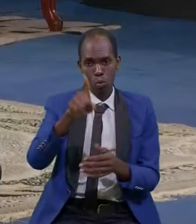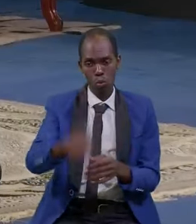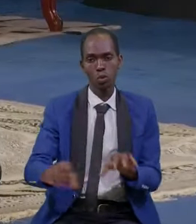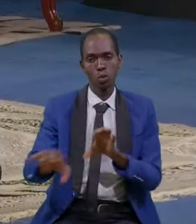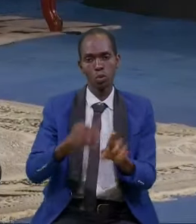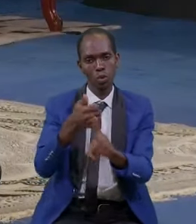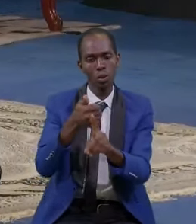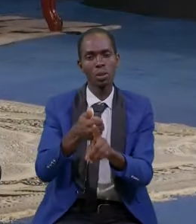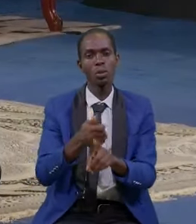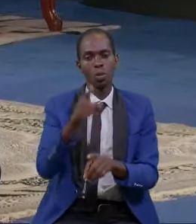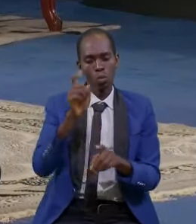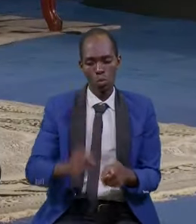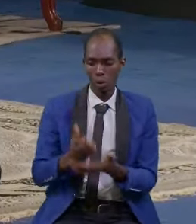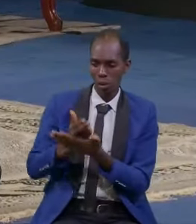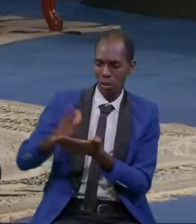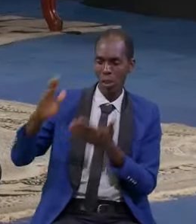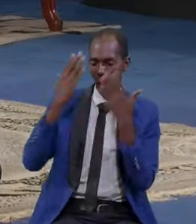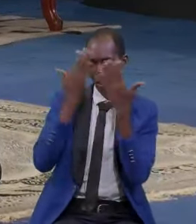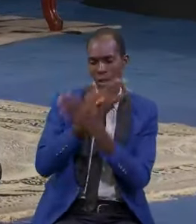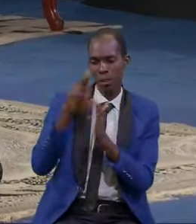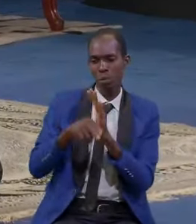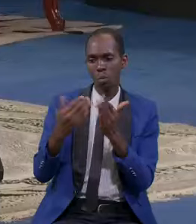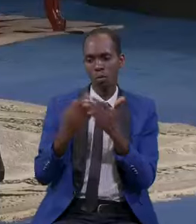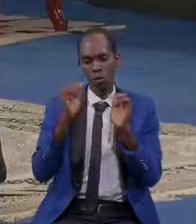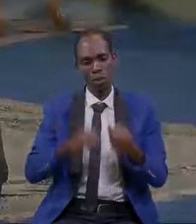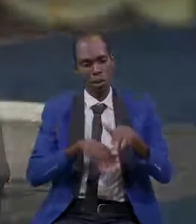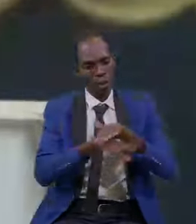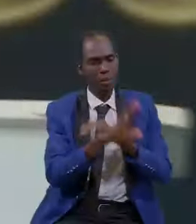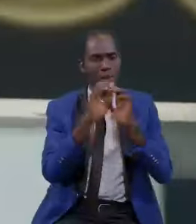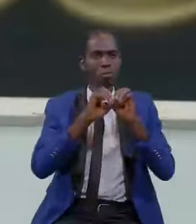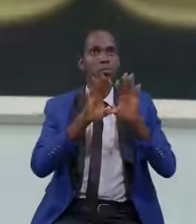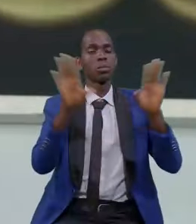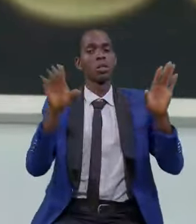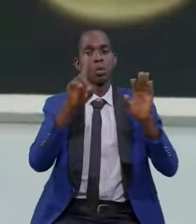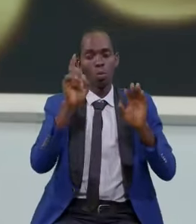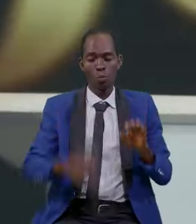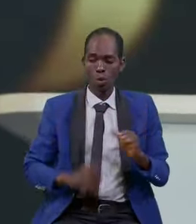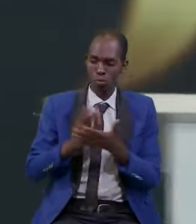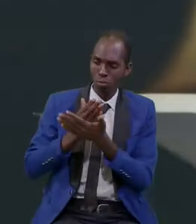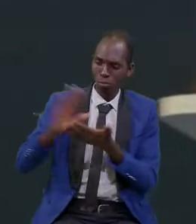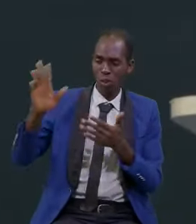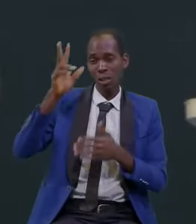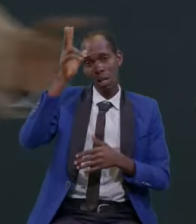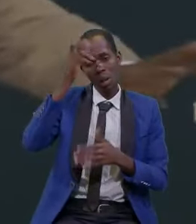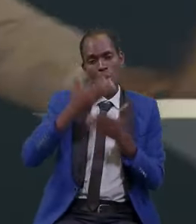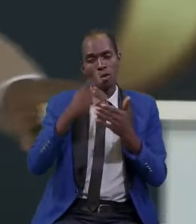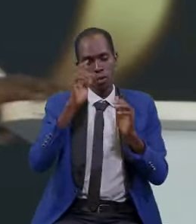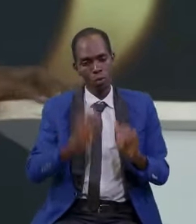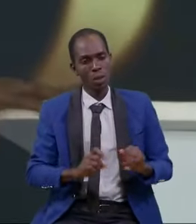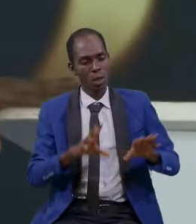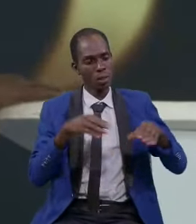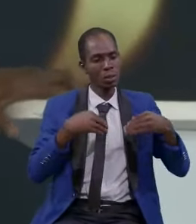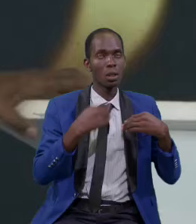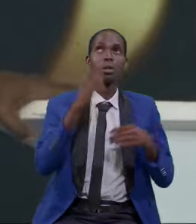darkness before you can turn to the light. You have to turn away from Satan before you can turn unto God. You have to